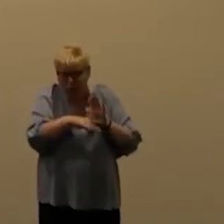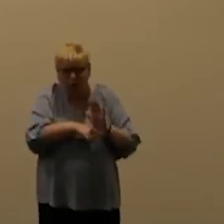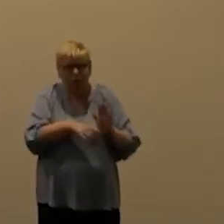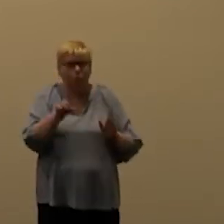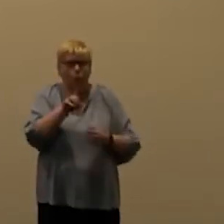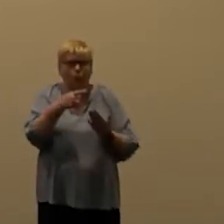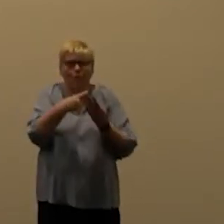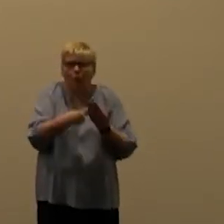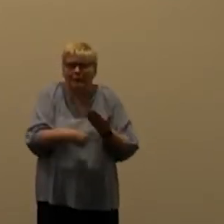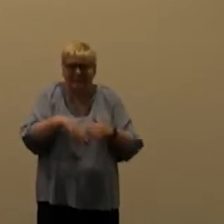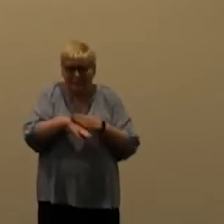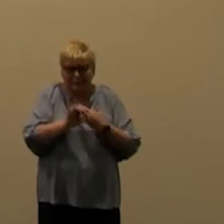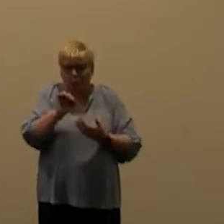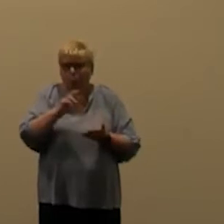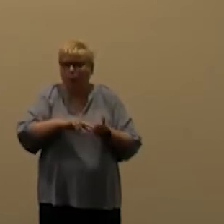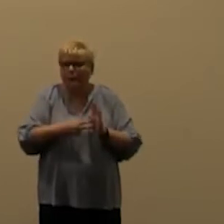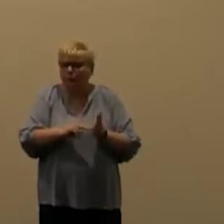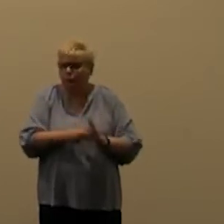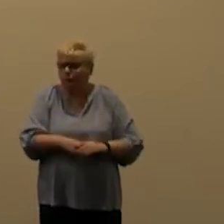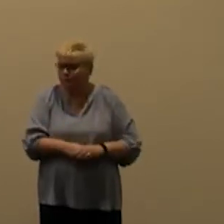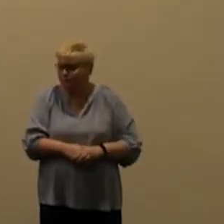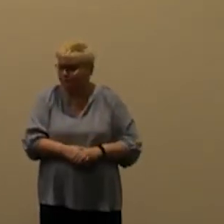policies are for your organisation.